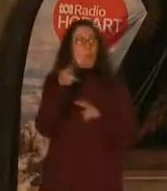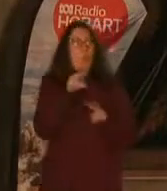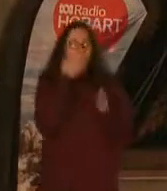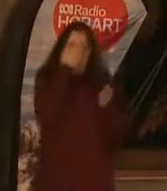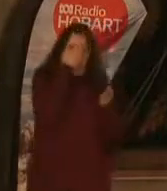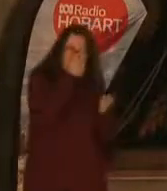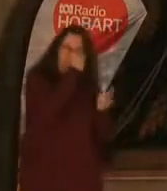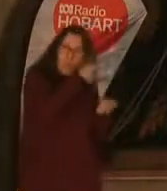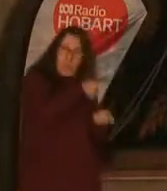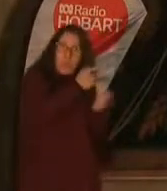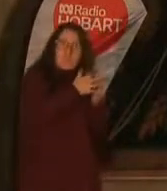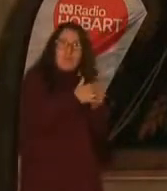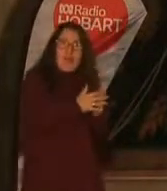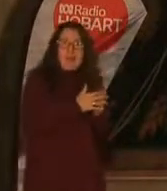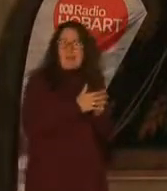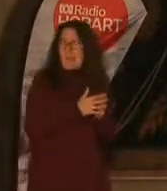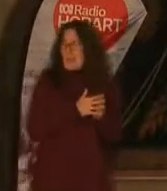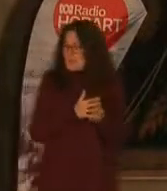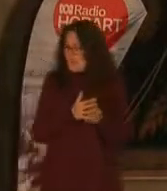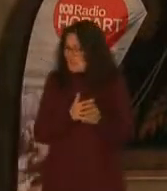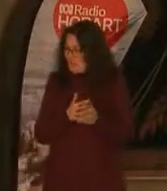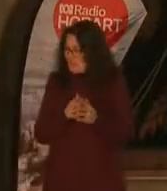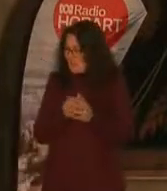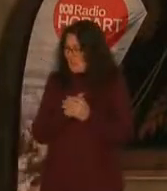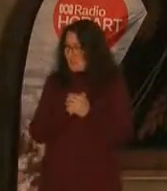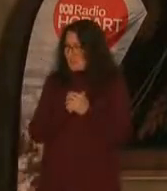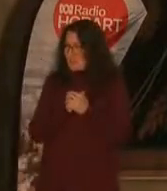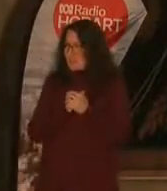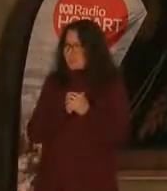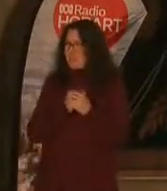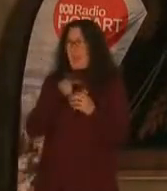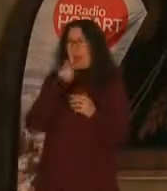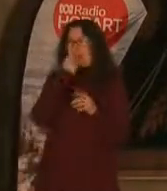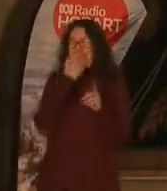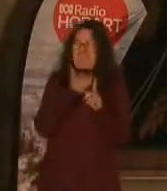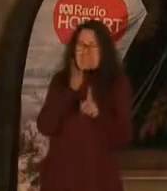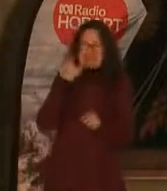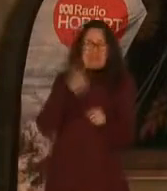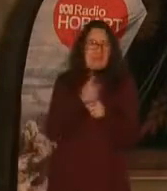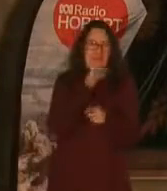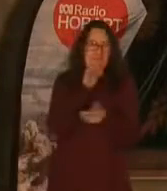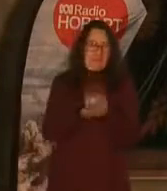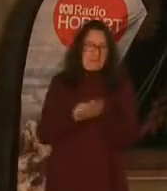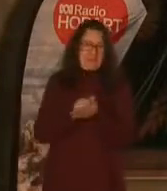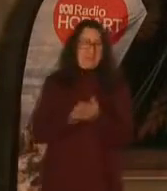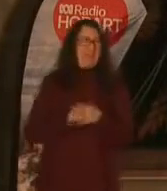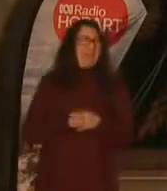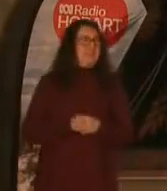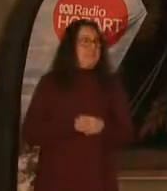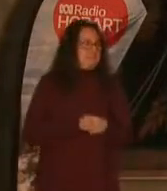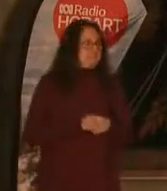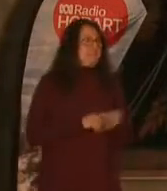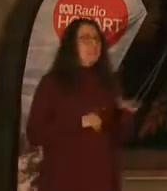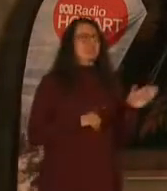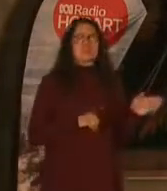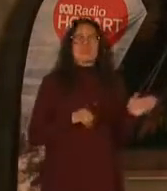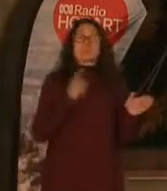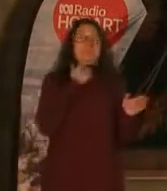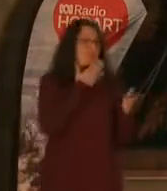off tangent there, Nunami. I think it was really good, and I think you raised some great points about the limitations